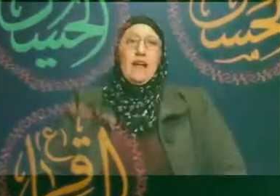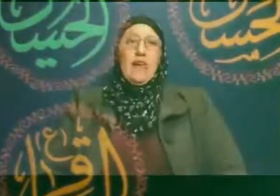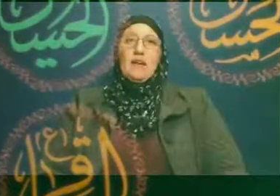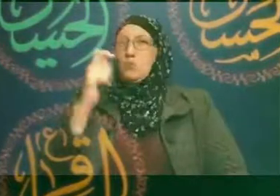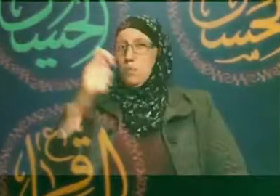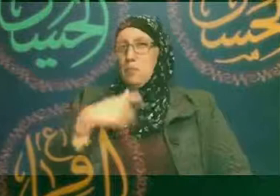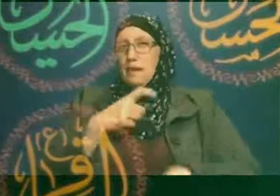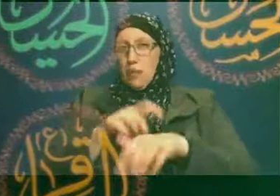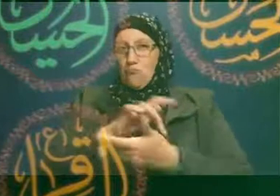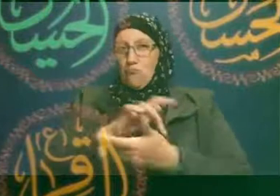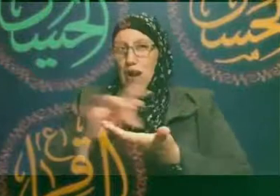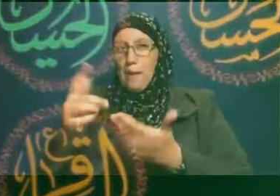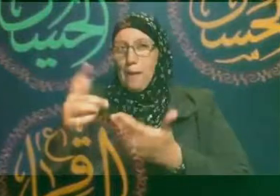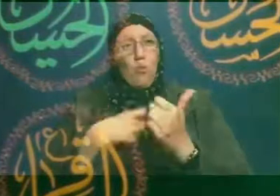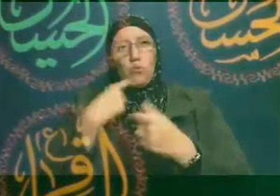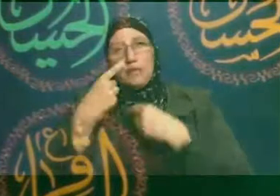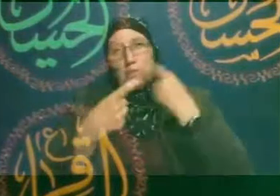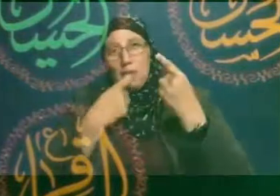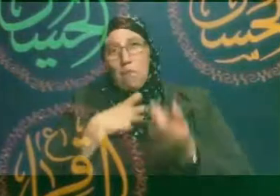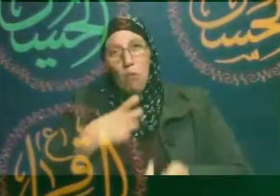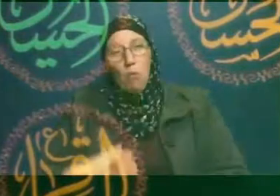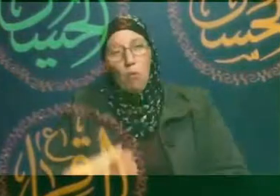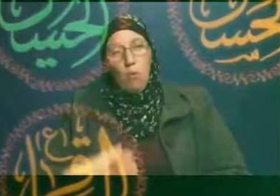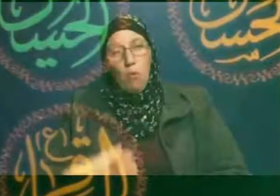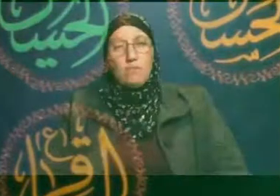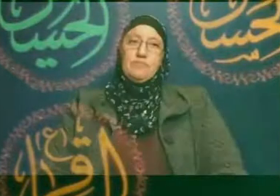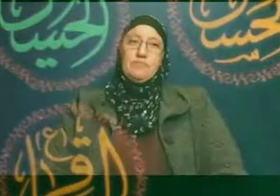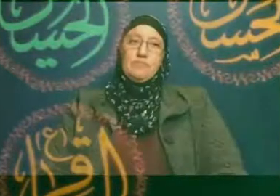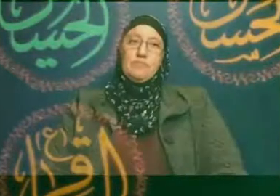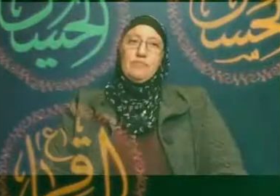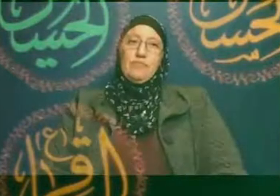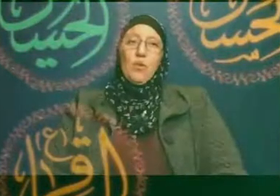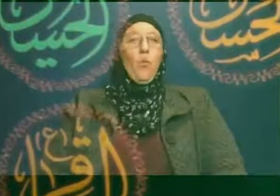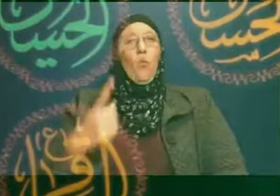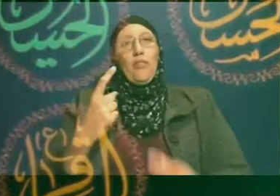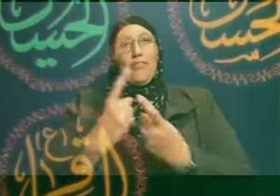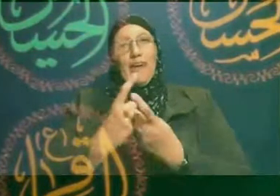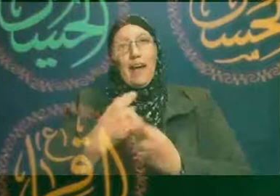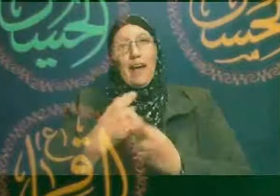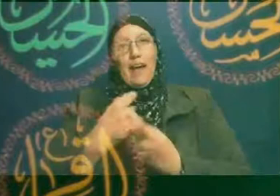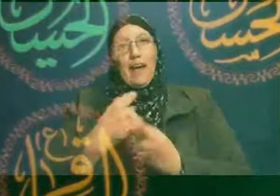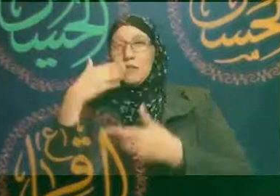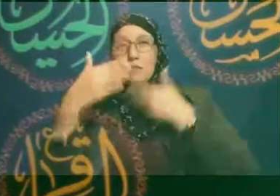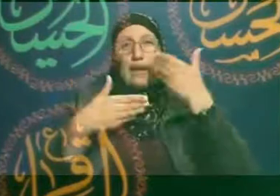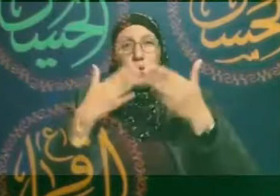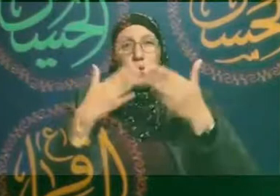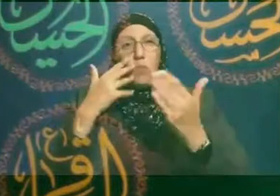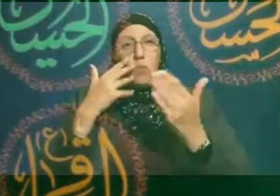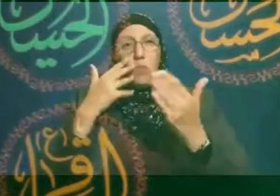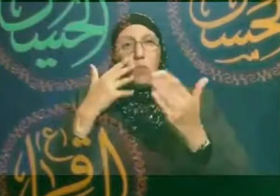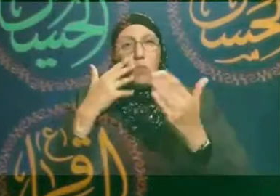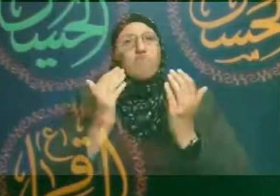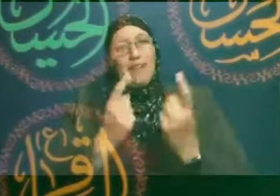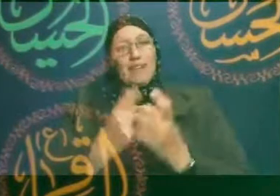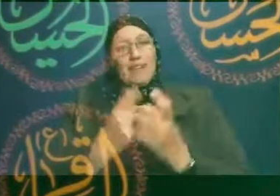Another thing that we need to know and keep in mind when we are supplicating for one another, and it's very effective. In